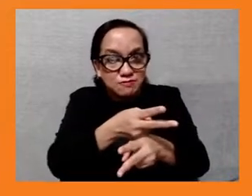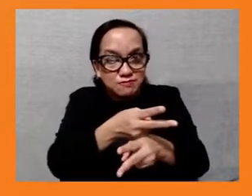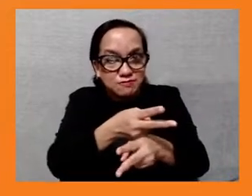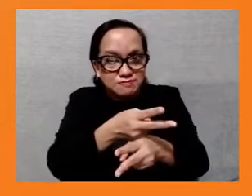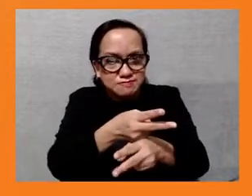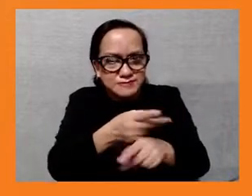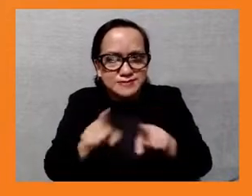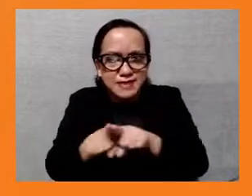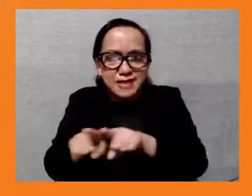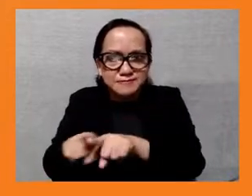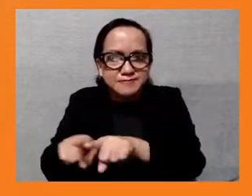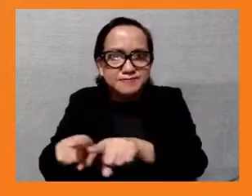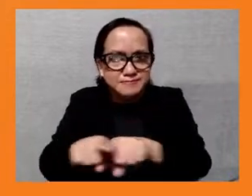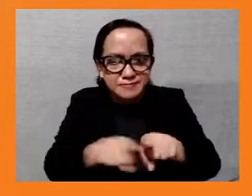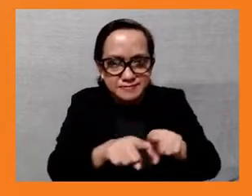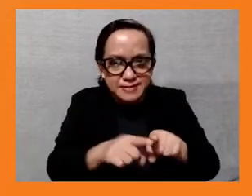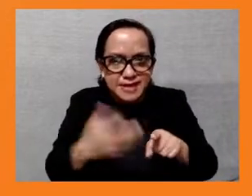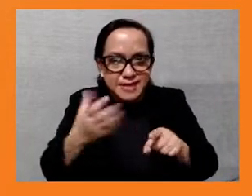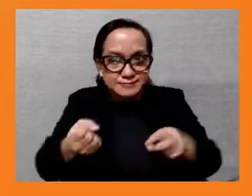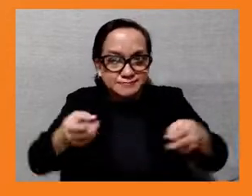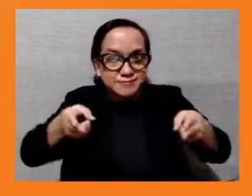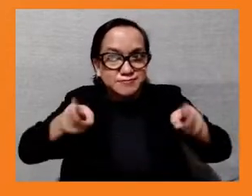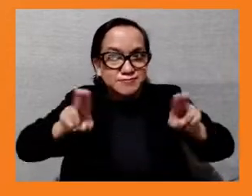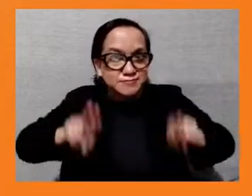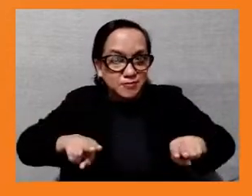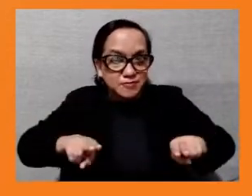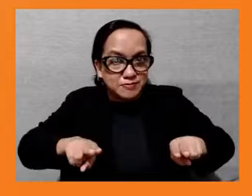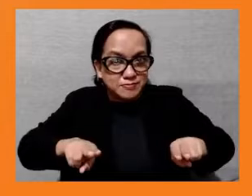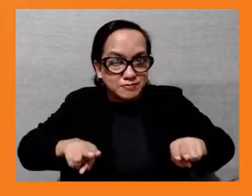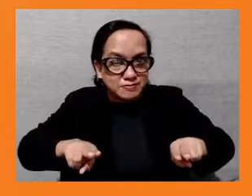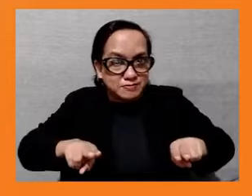more specific points that have been raised by the four speakers.